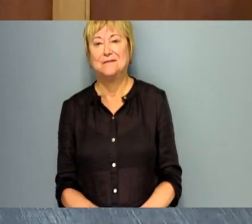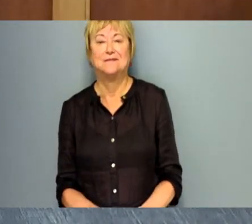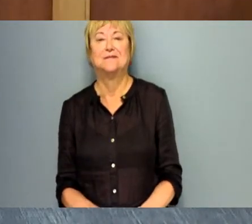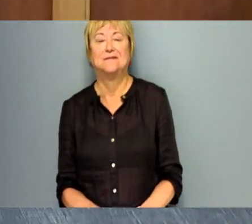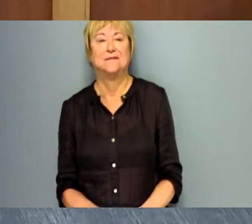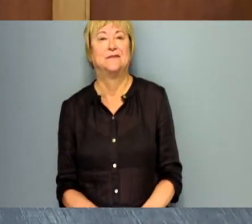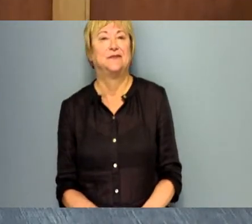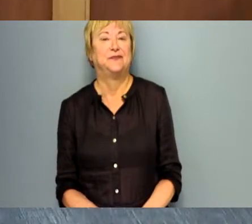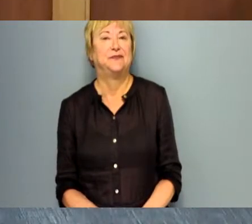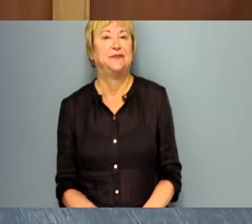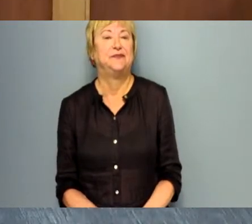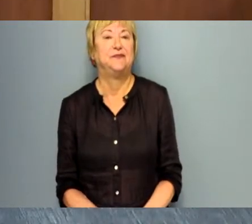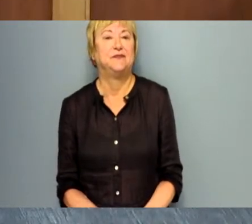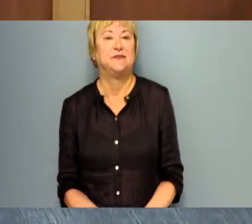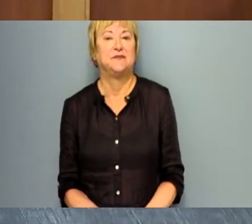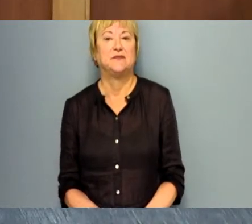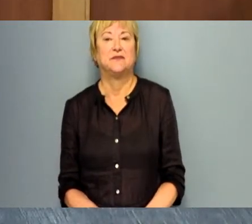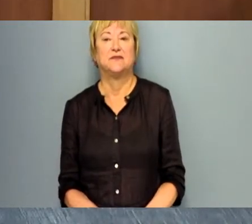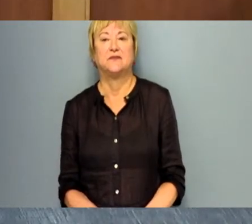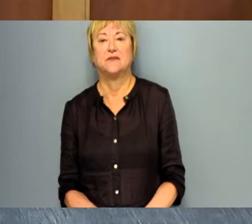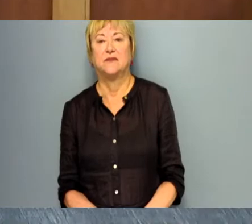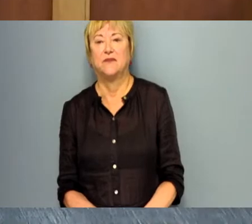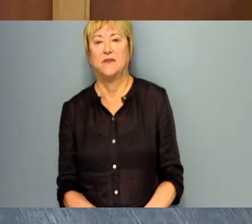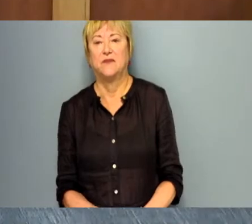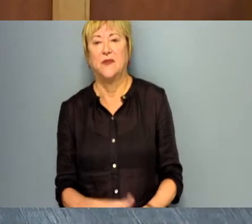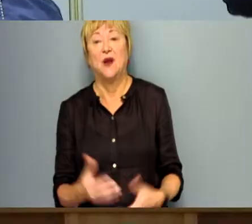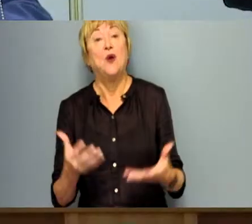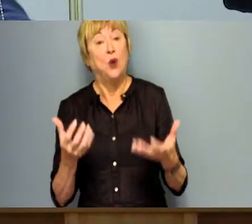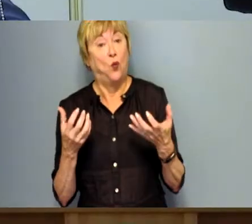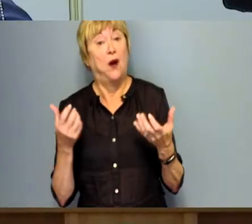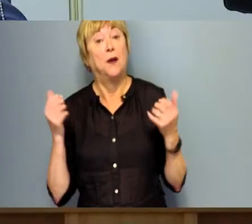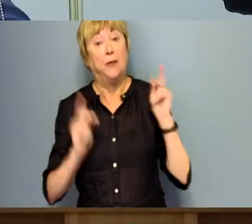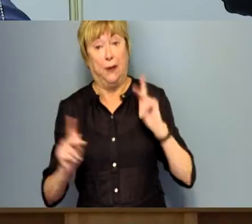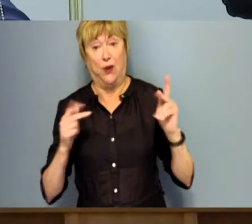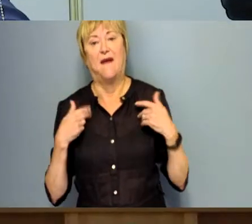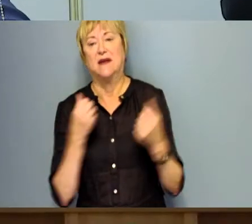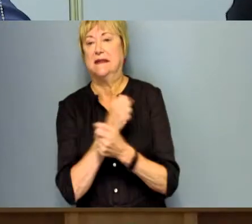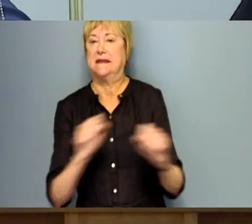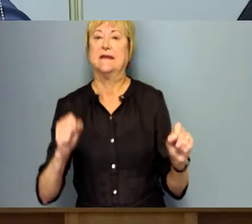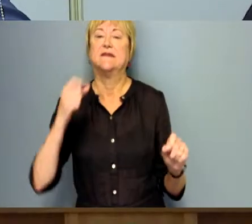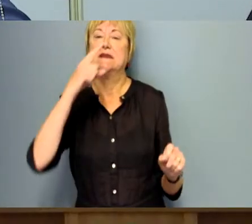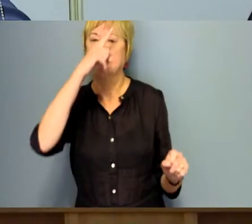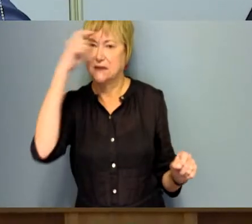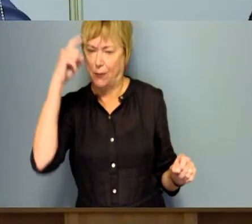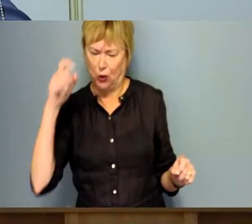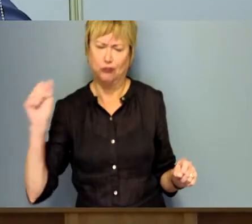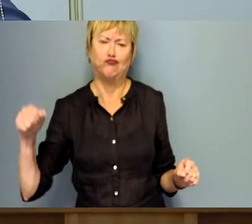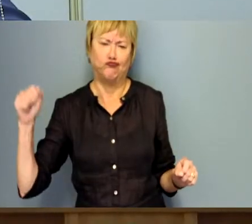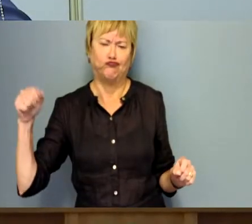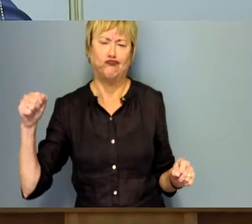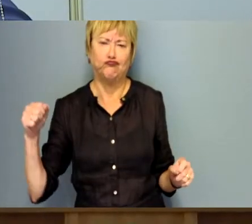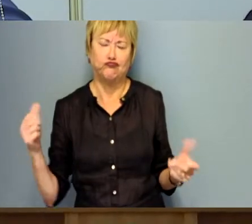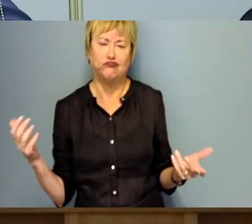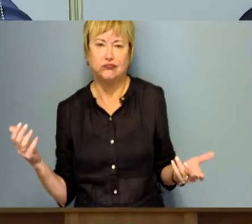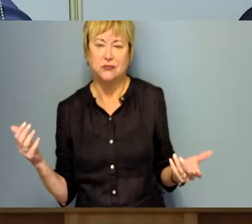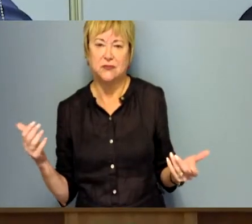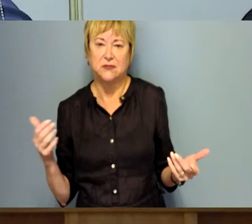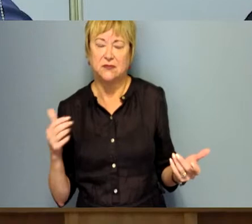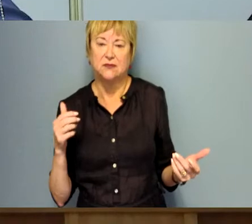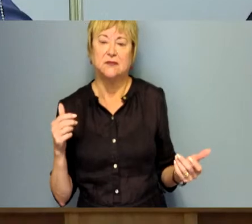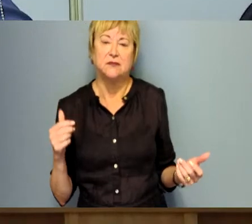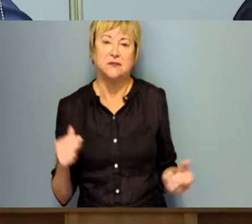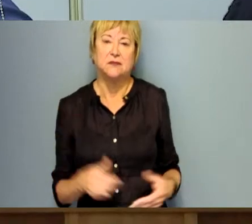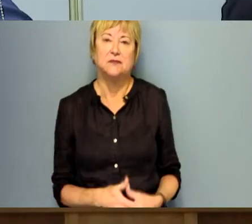So, yeah, we certainly want everybody to have a safe summer, and not just in terms of being worried